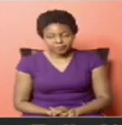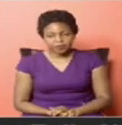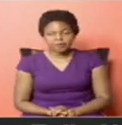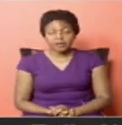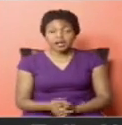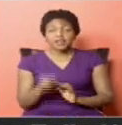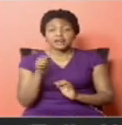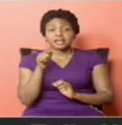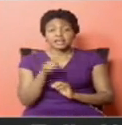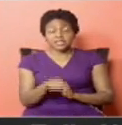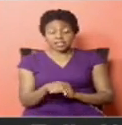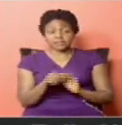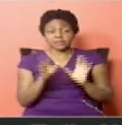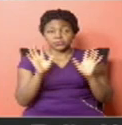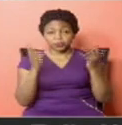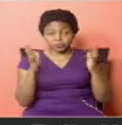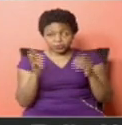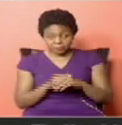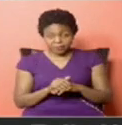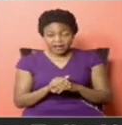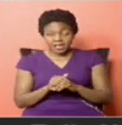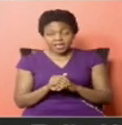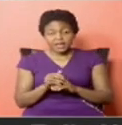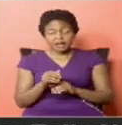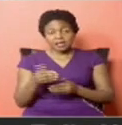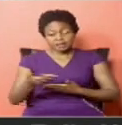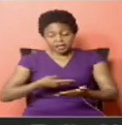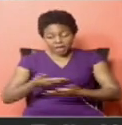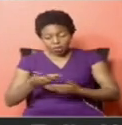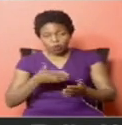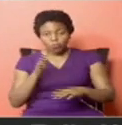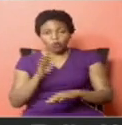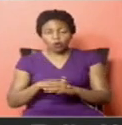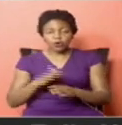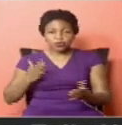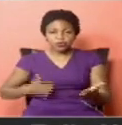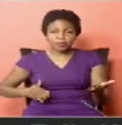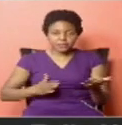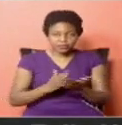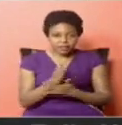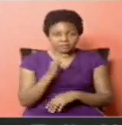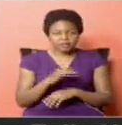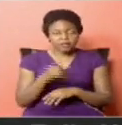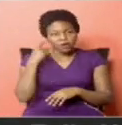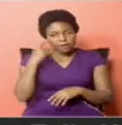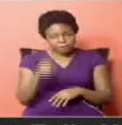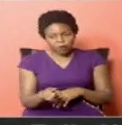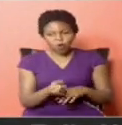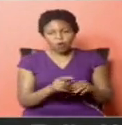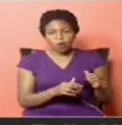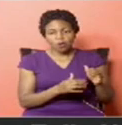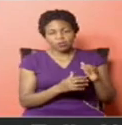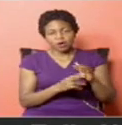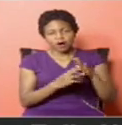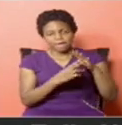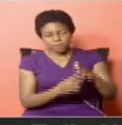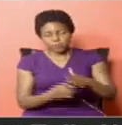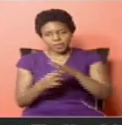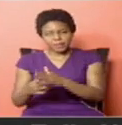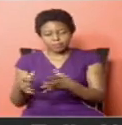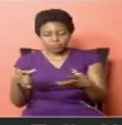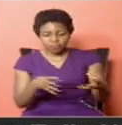The function which is a virtual dialogue on human rights for vulnerable groups in